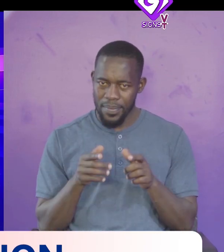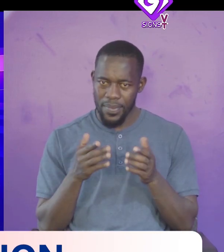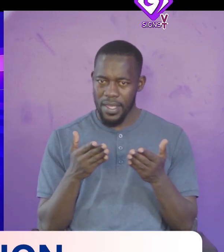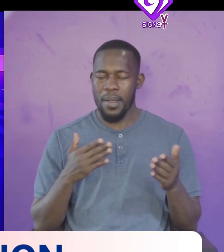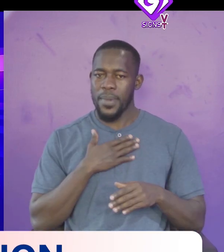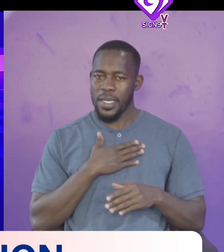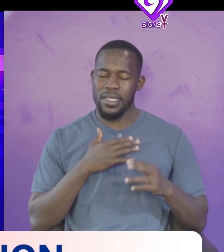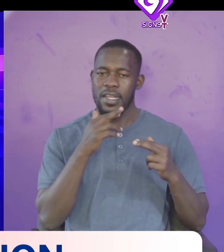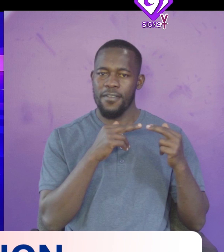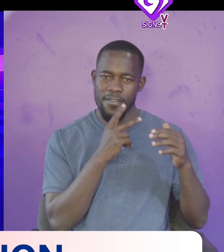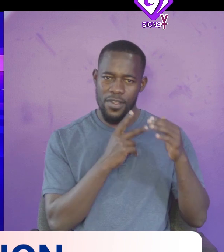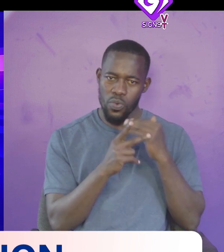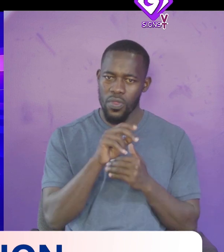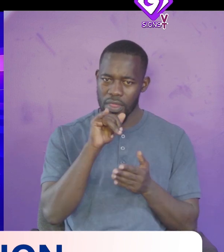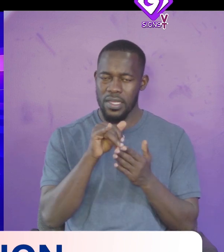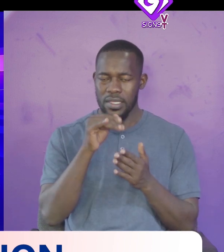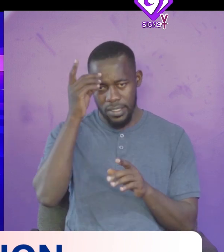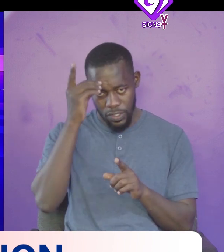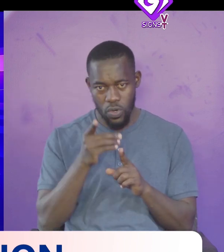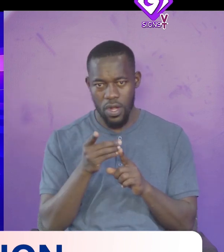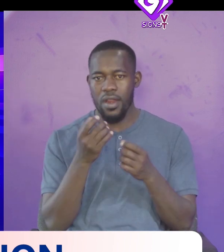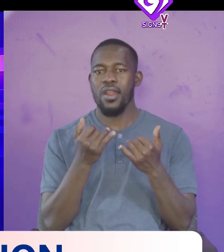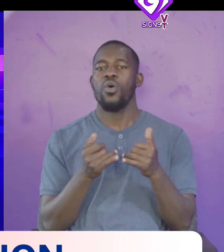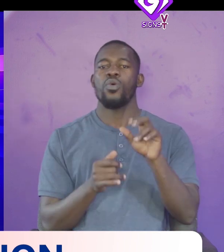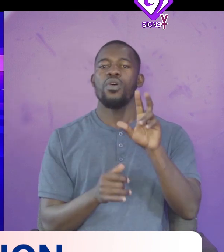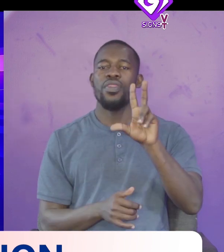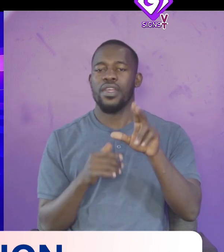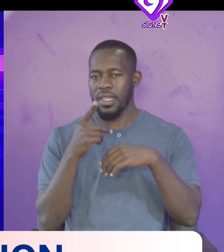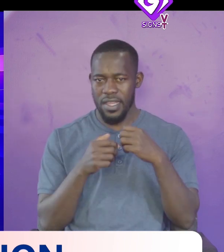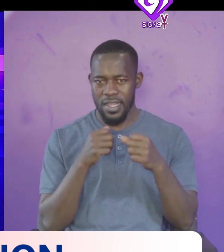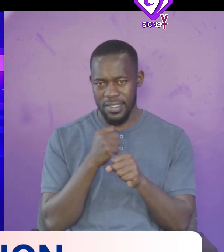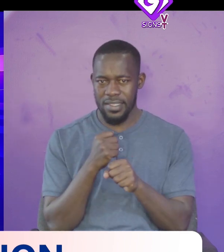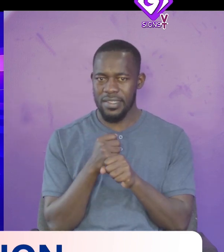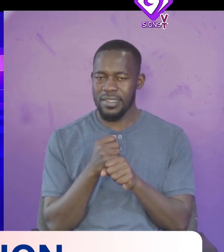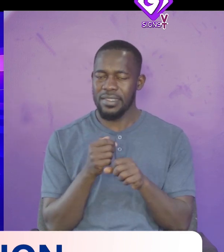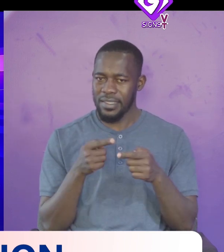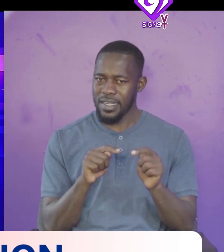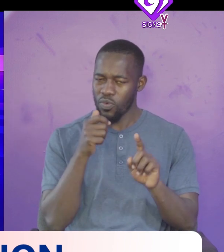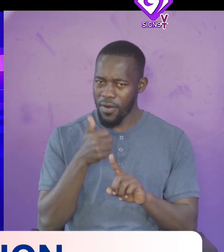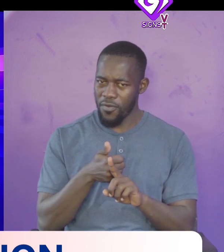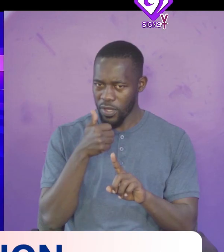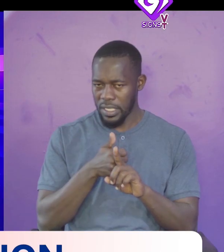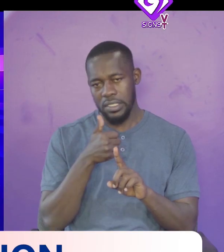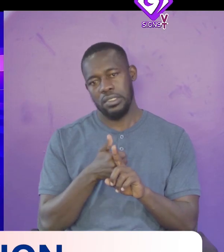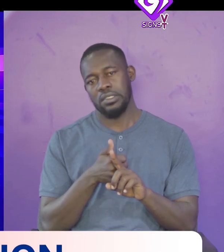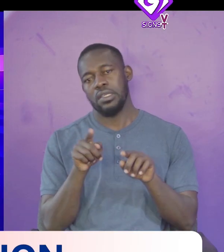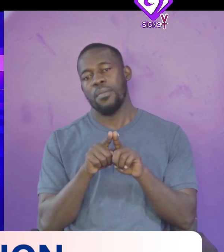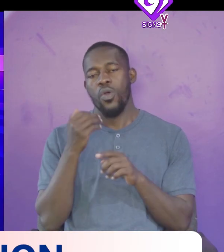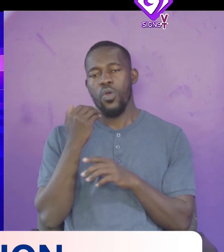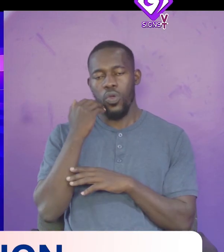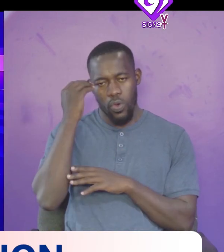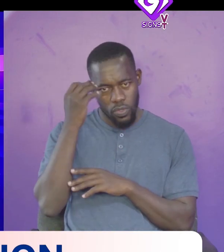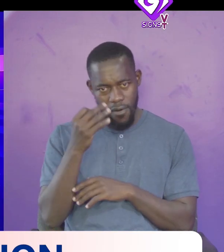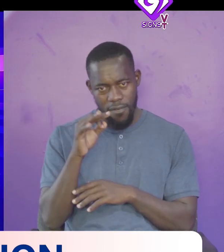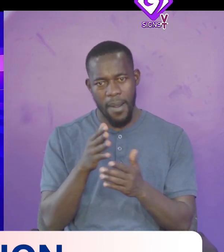this decision. And it's been 3 years. We've been fighting that thing since that time. Also, Court of Appeal has not listened to